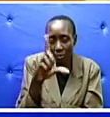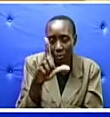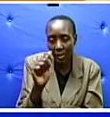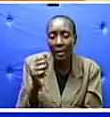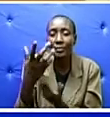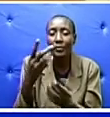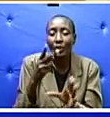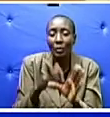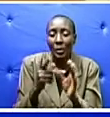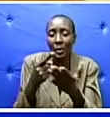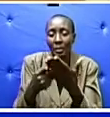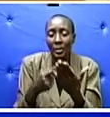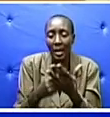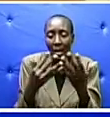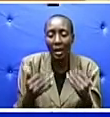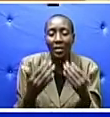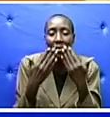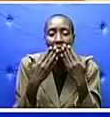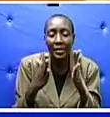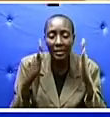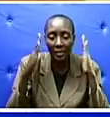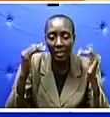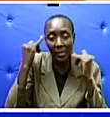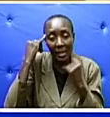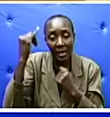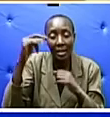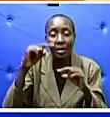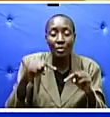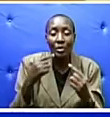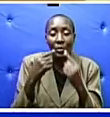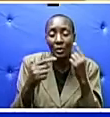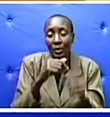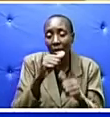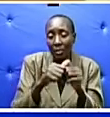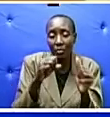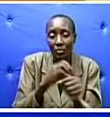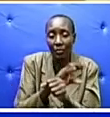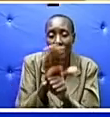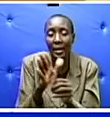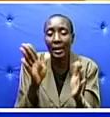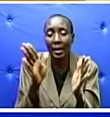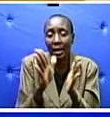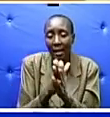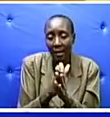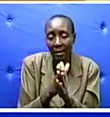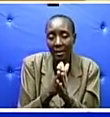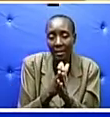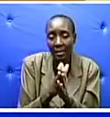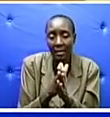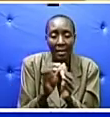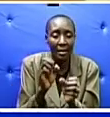Idea right here on Big Cup TV. Today on the show, we have been talking about COVID-19 pandemic